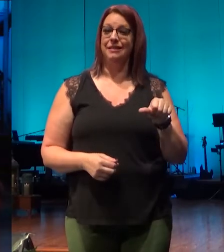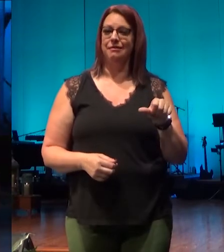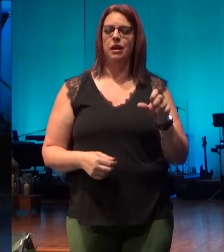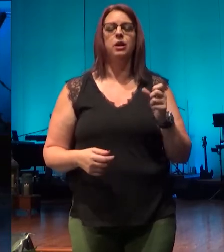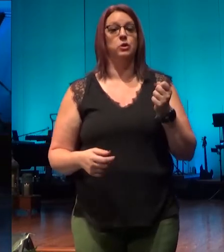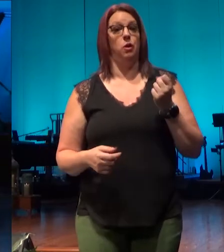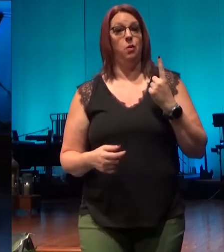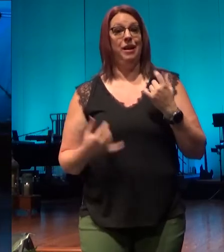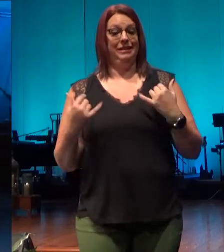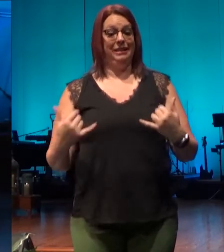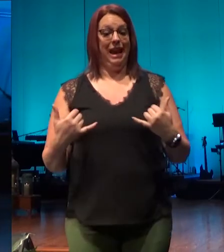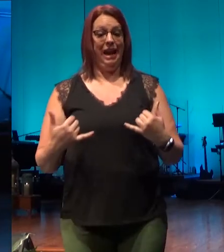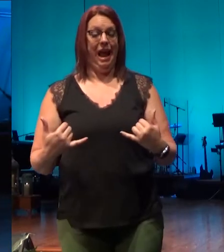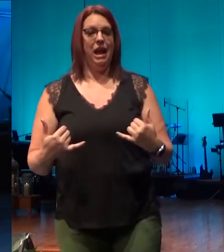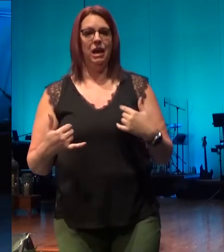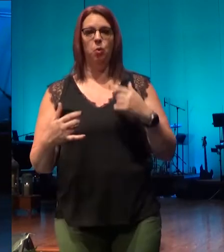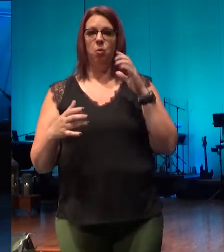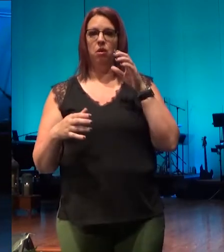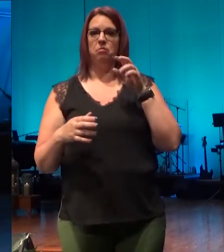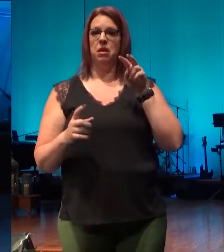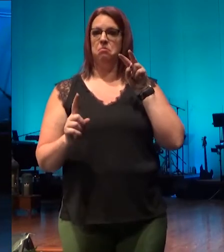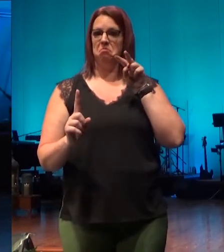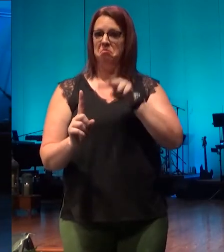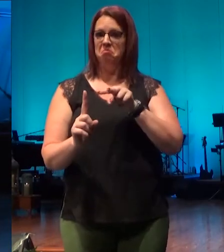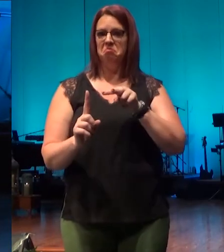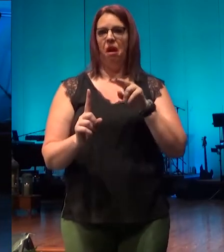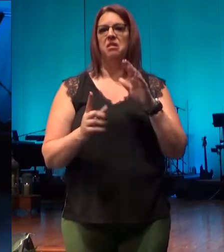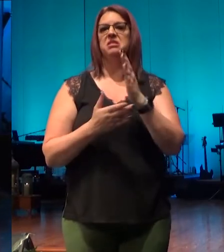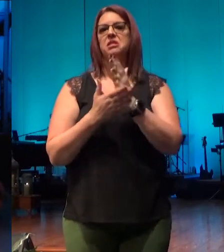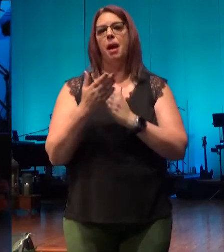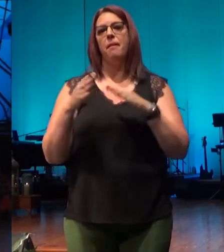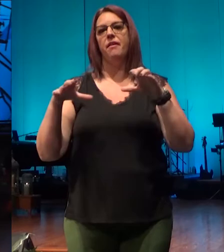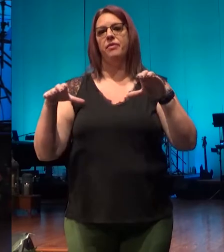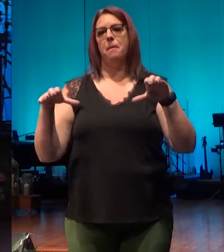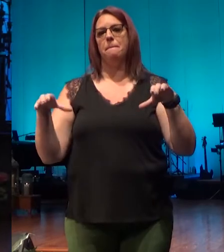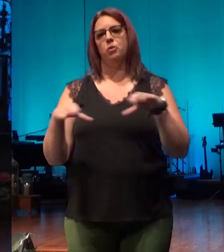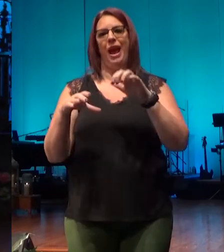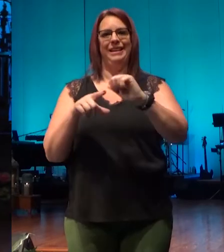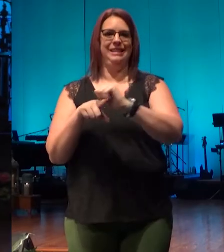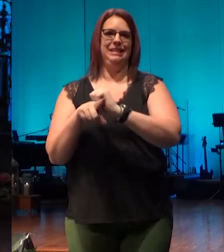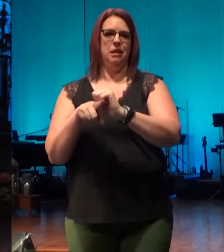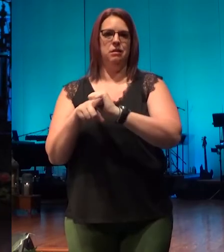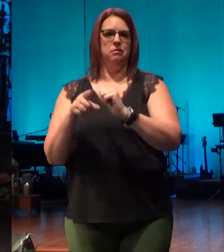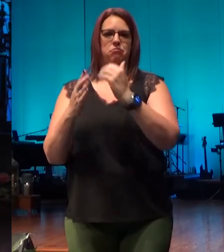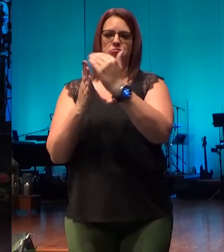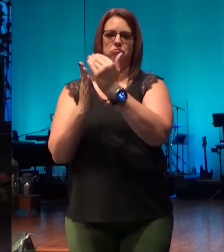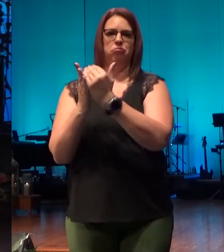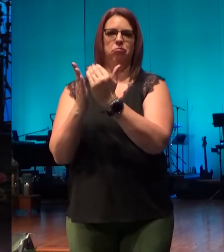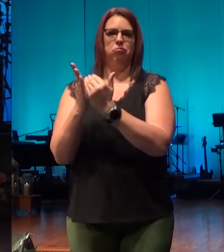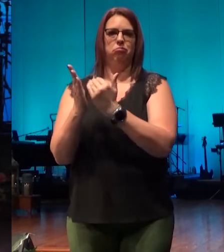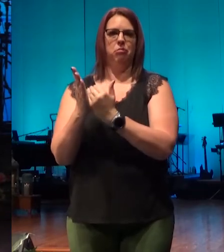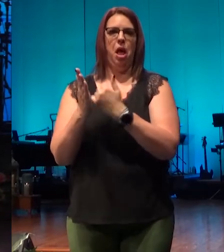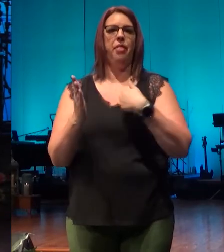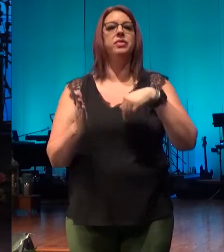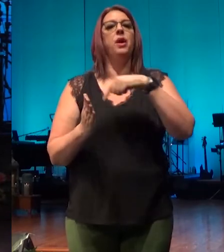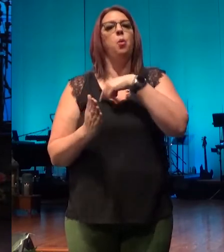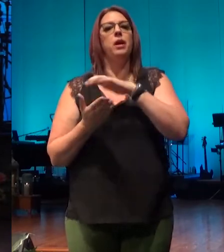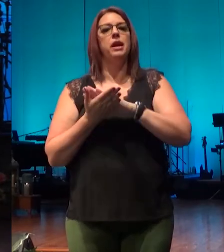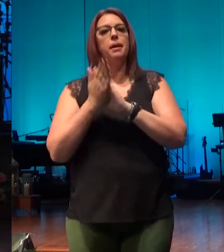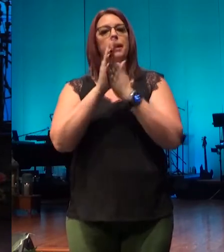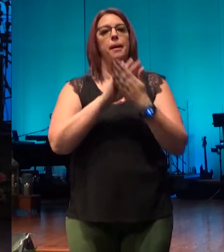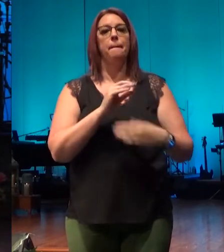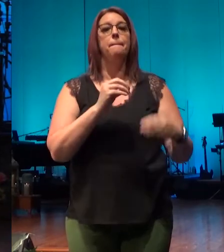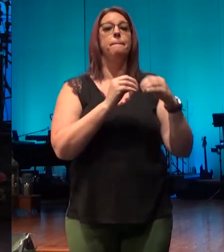some practices that we can come from that can help us be the more centered, kind of Zen aspect